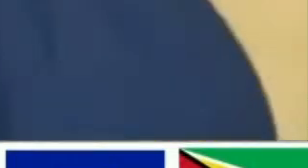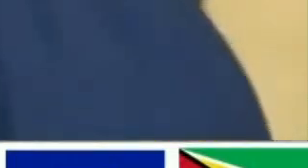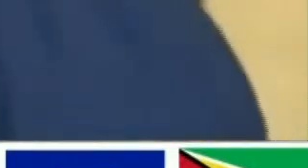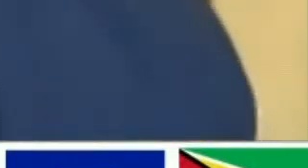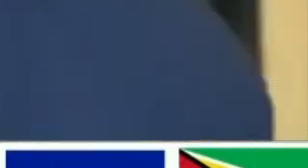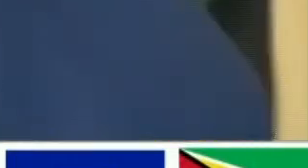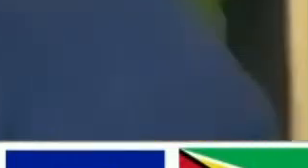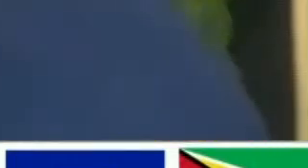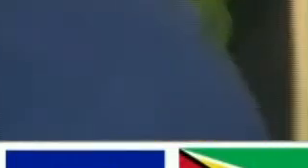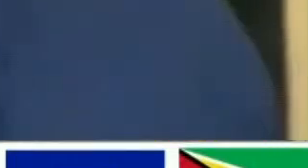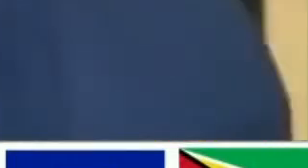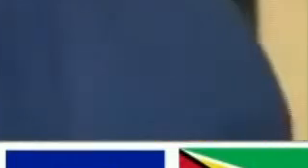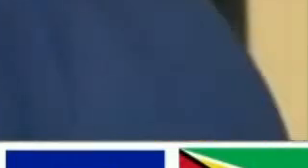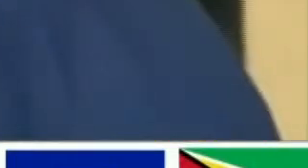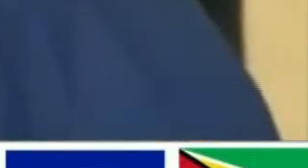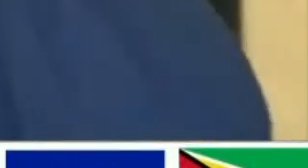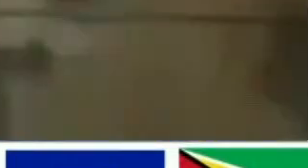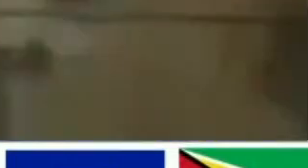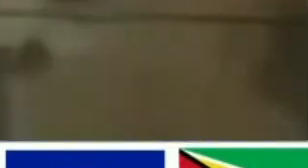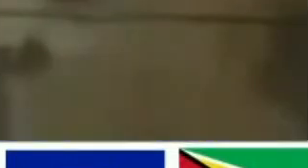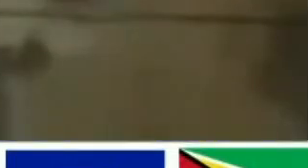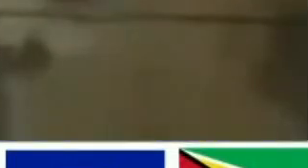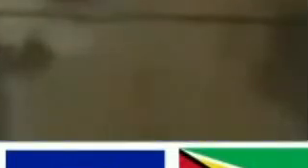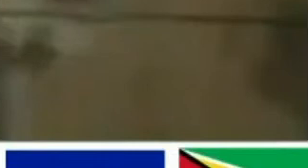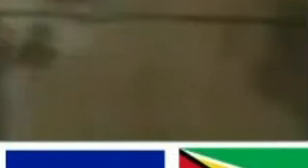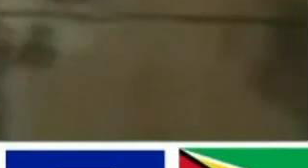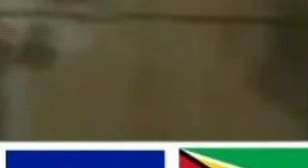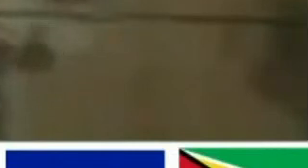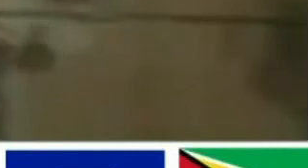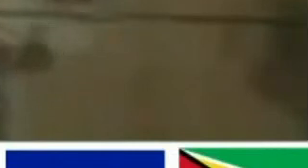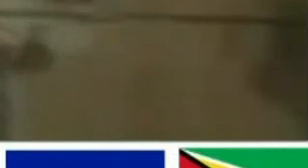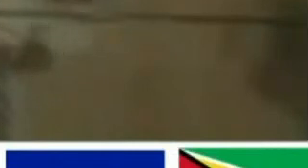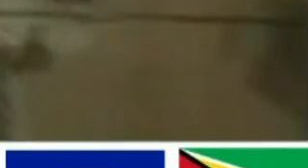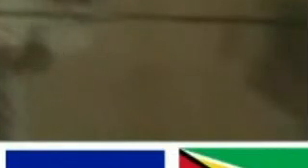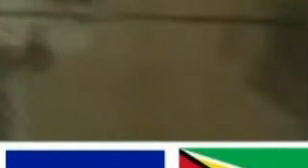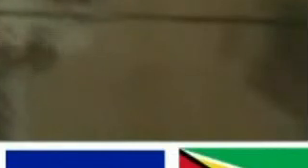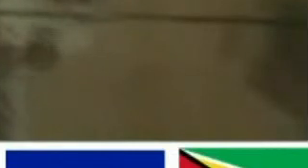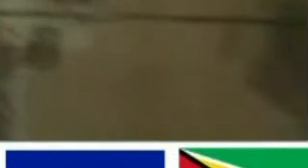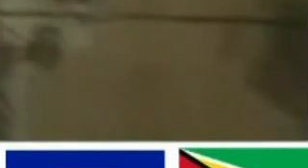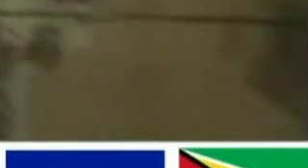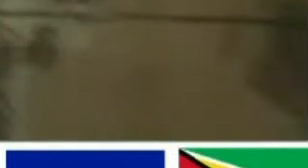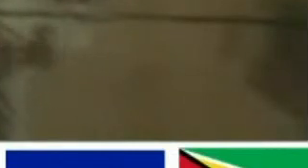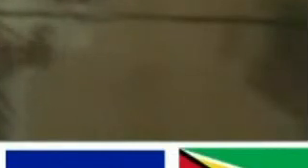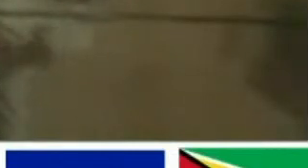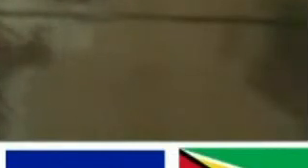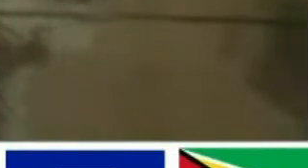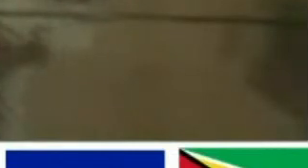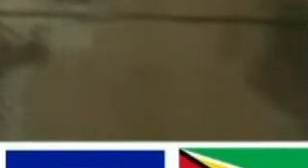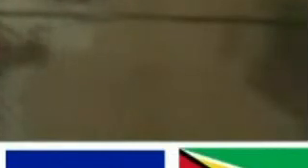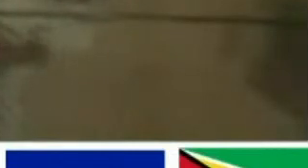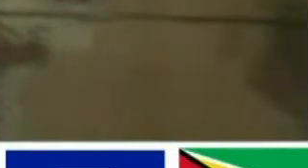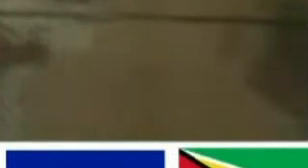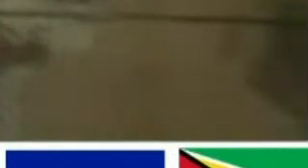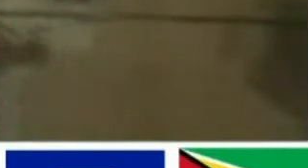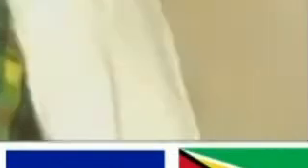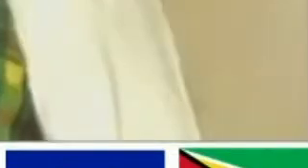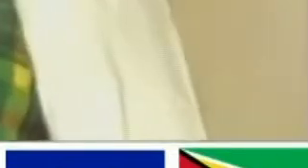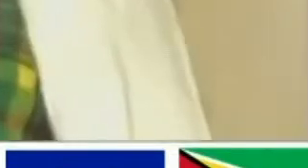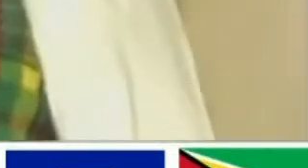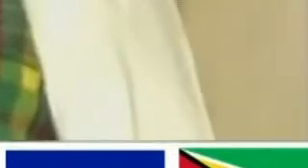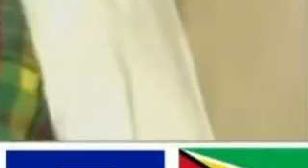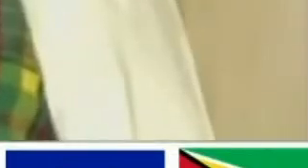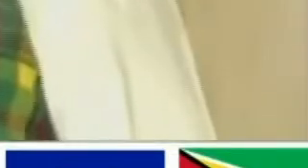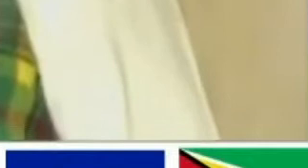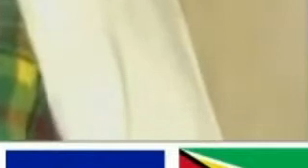One thing leads to another, so when men and courage is done, me just look over my shoulder, see where